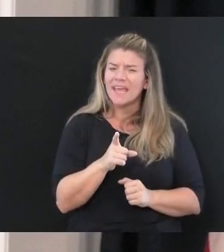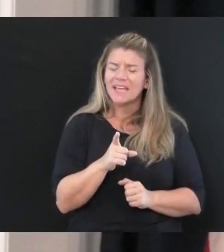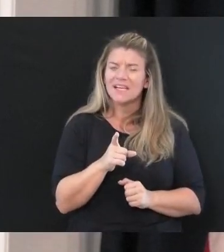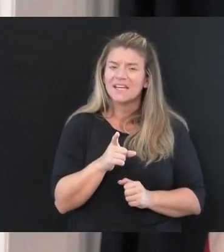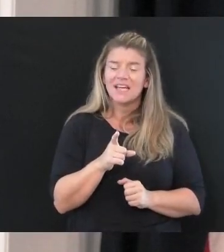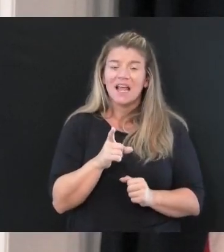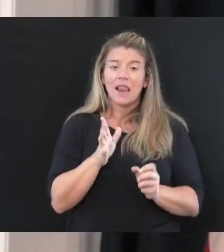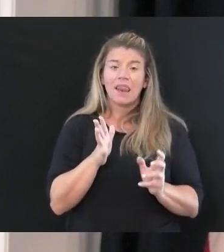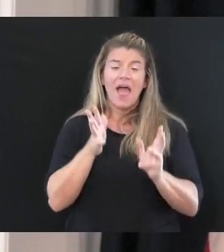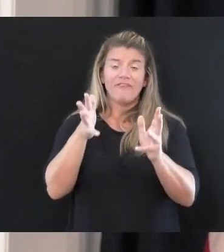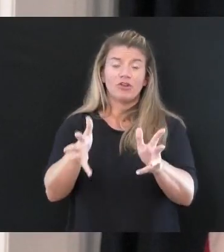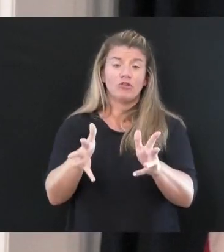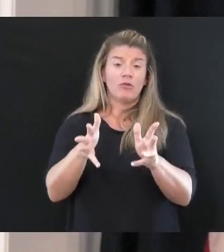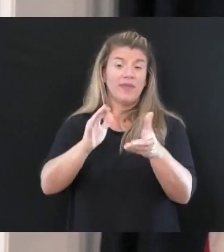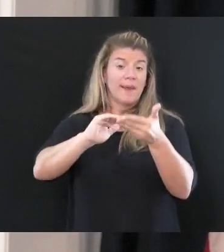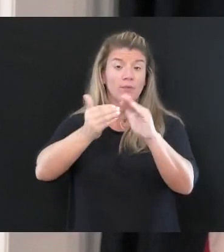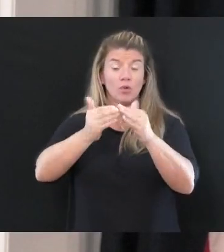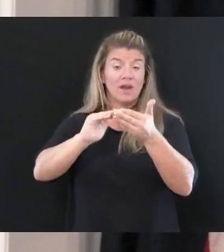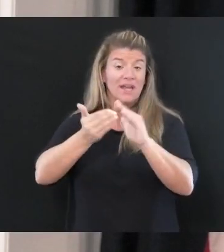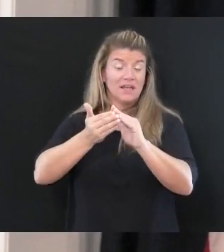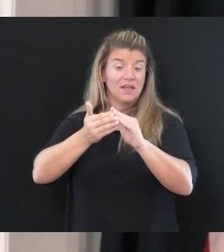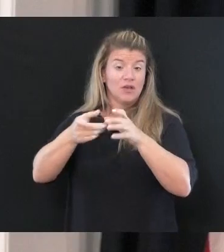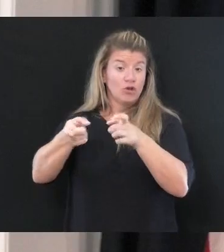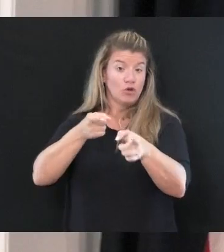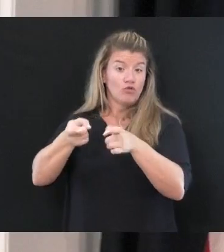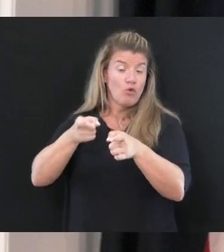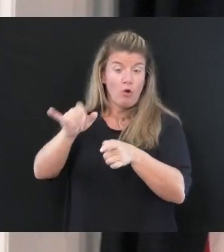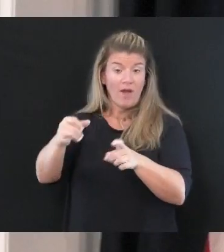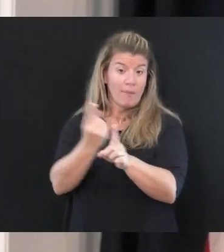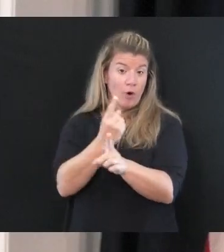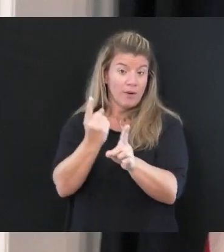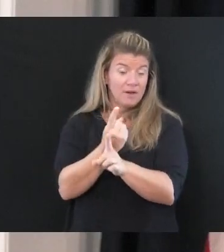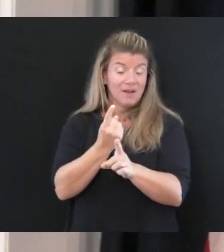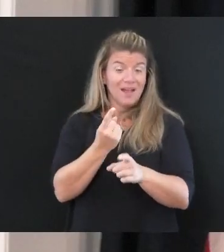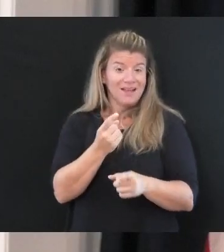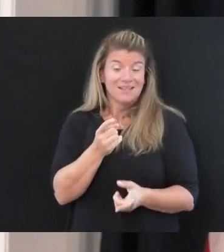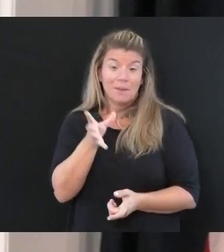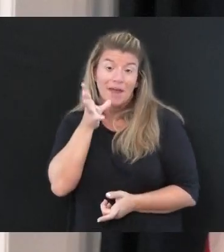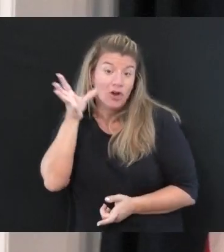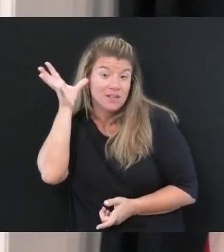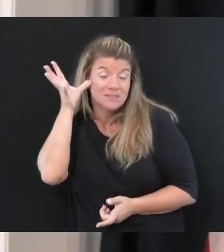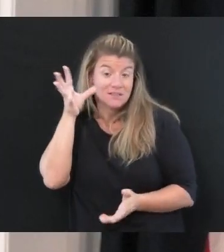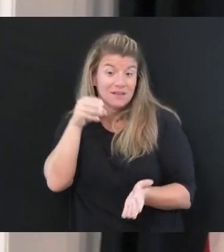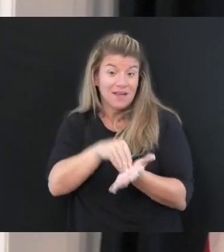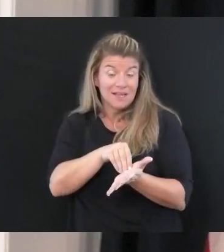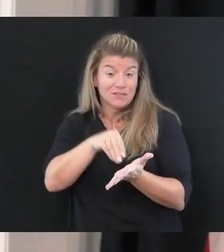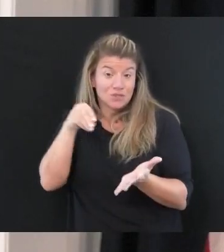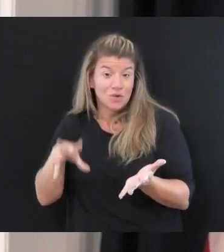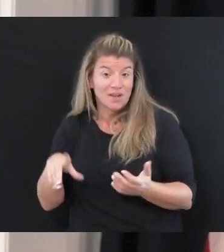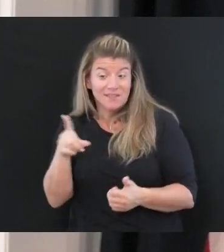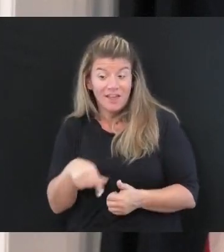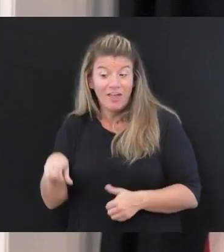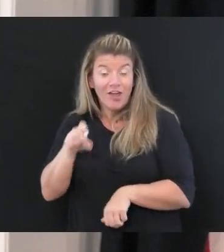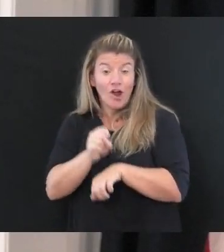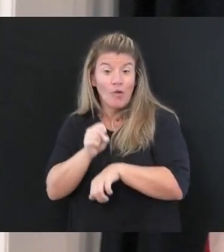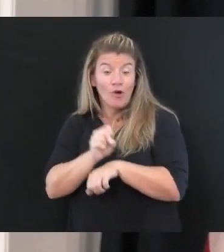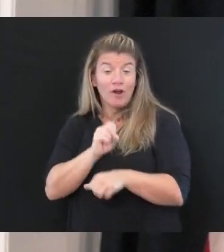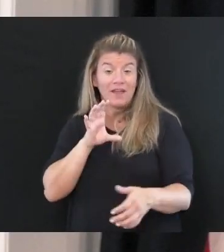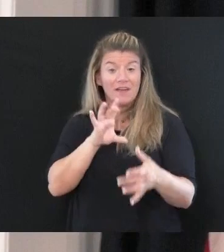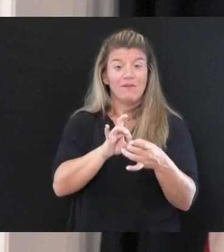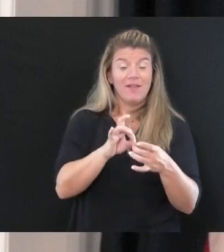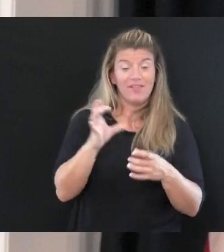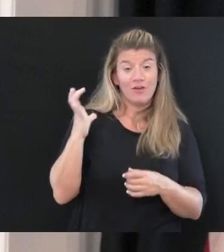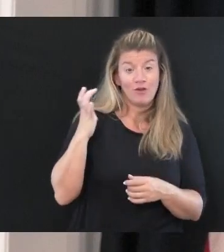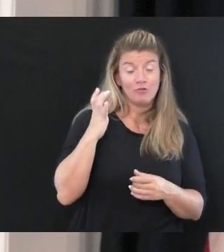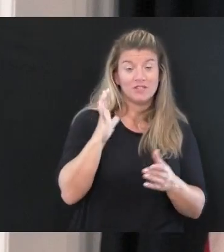as the community control is appropriate, to parents and students working with the coaches and the schools to